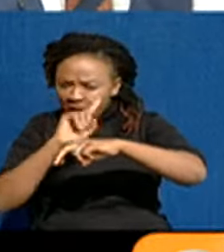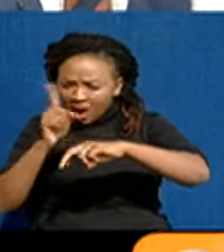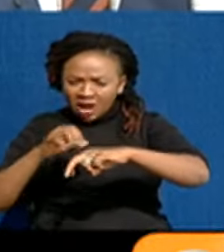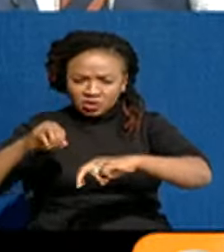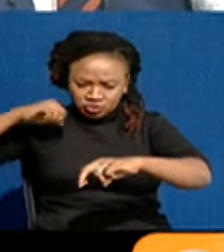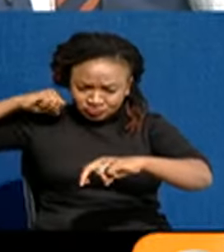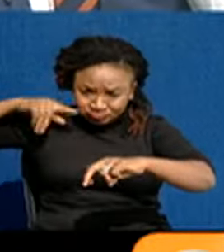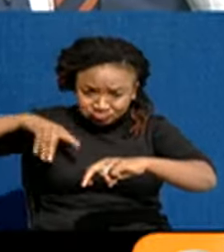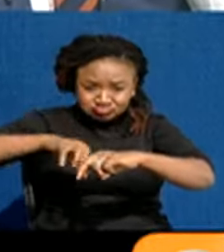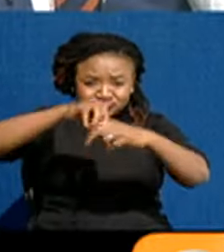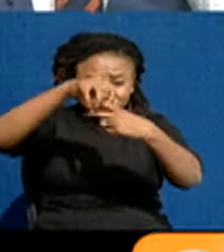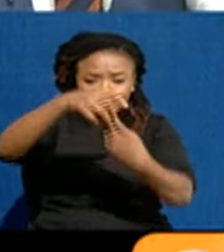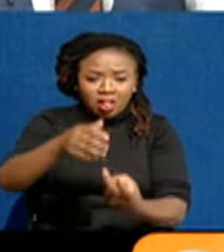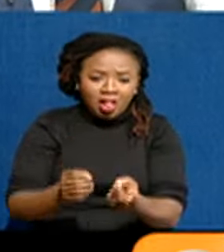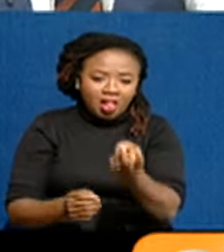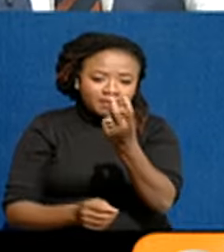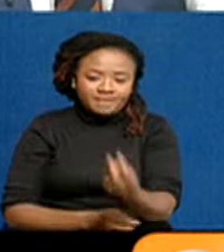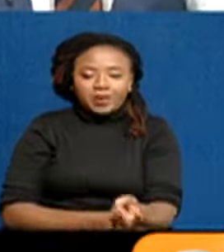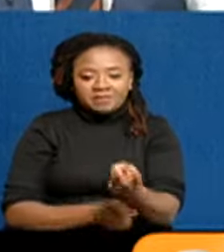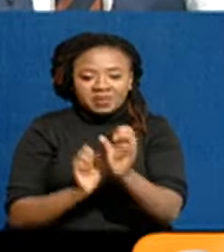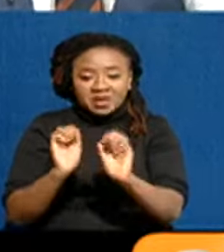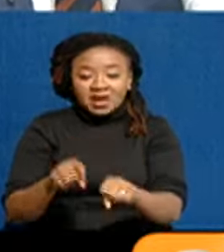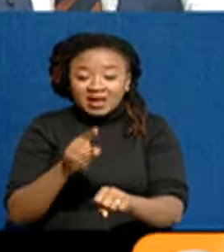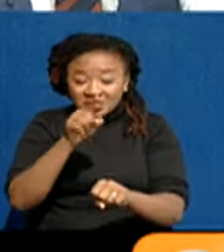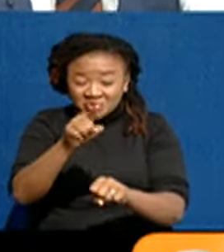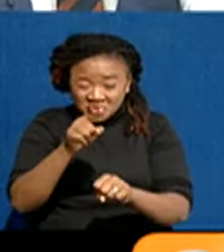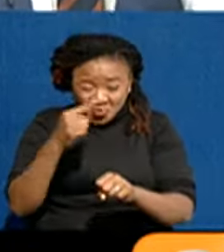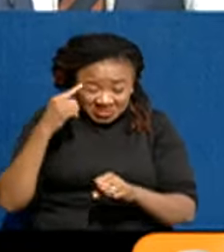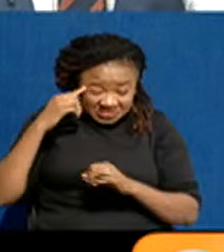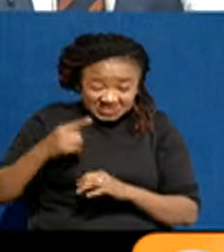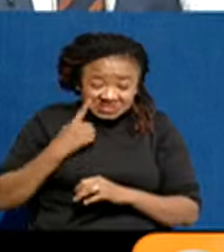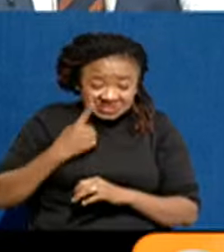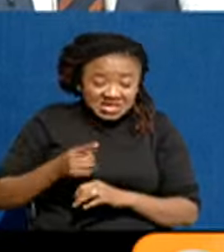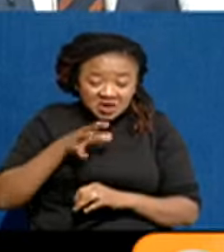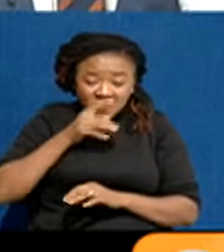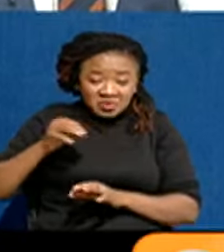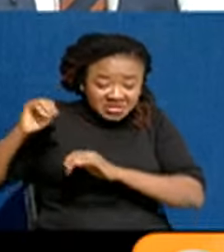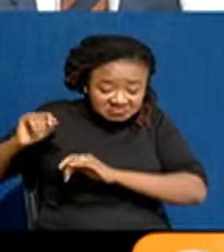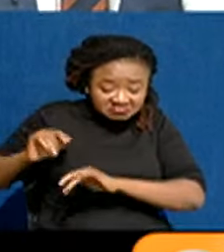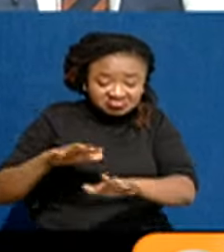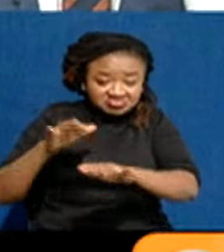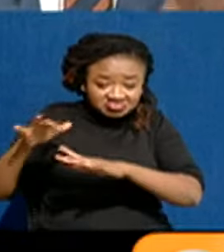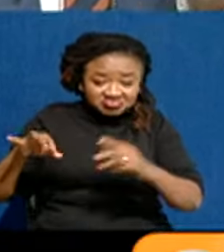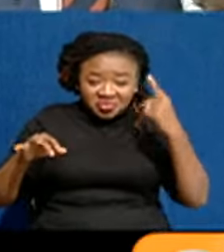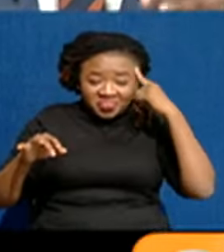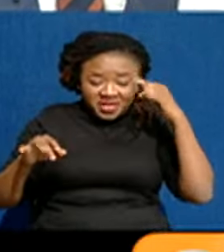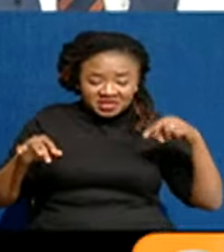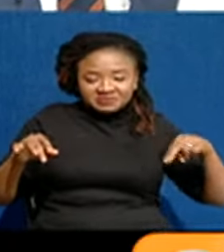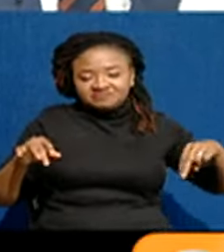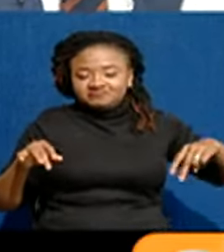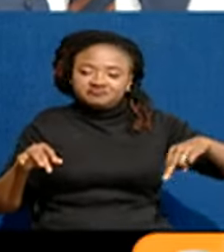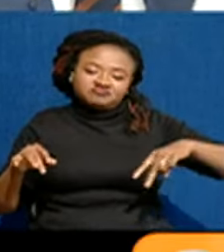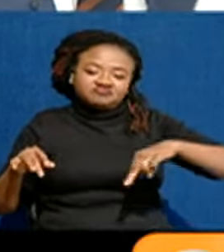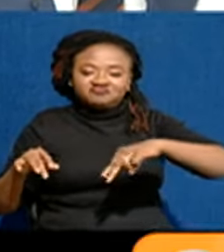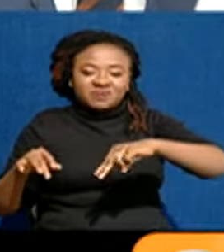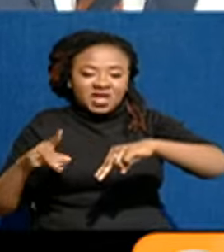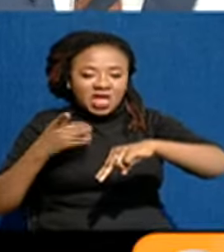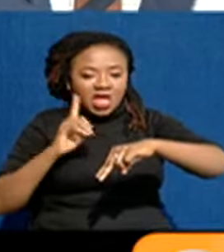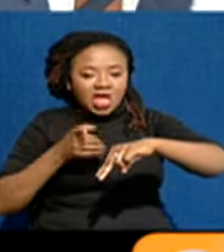By the way, you may think the level is very low, only for you to get there, and then you realize it's really heavy. That's why you see some cars being swept